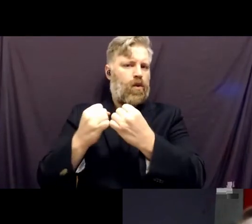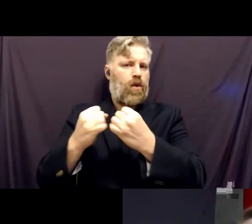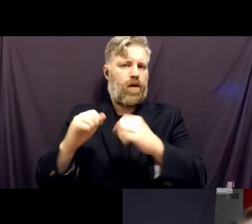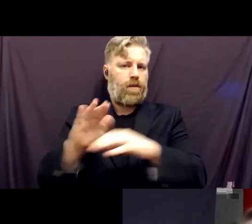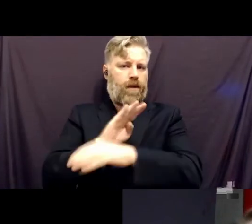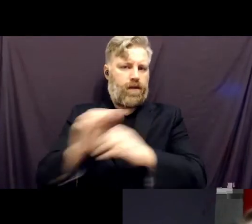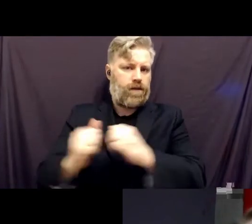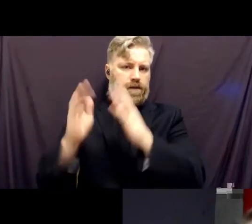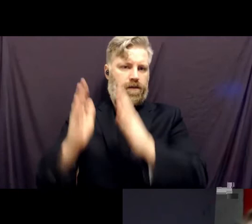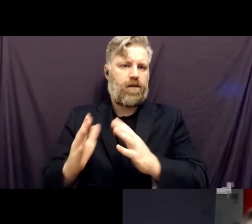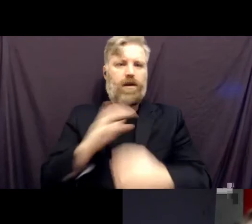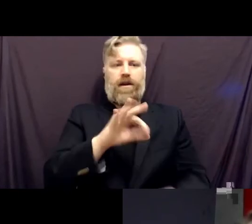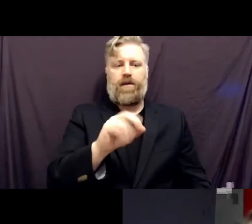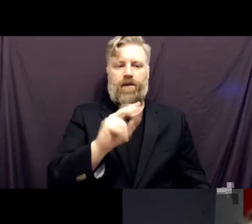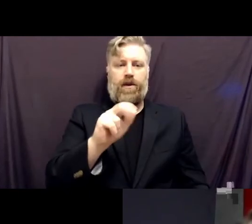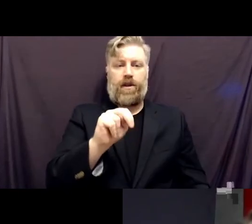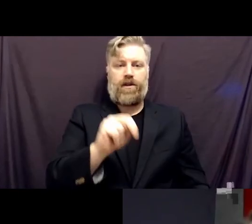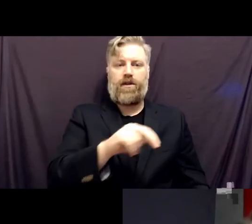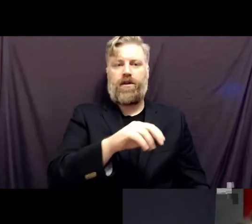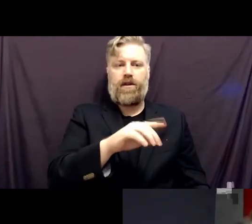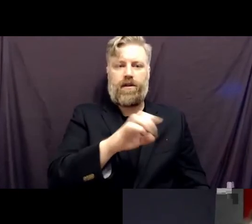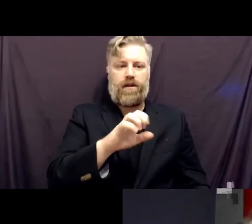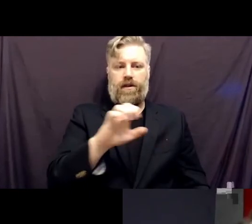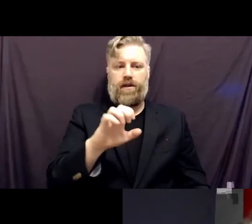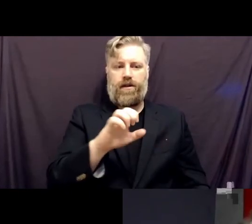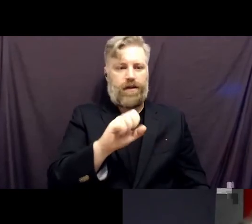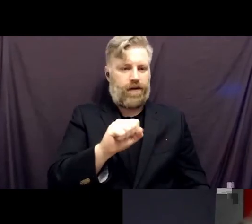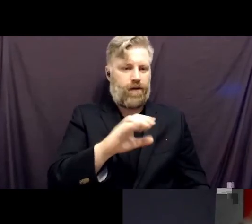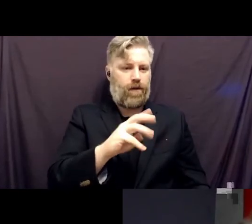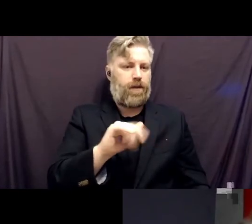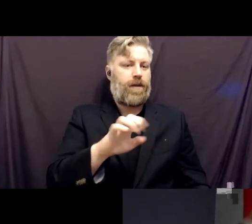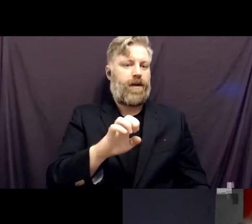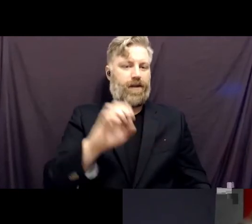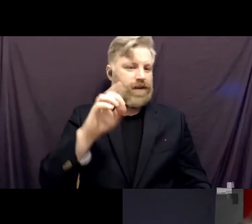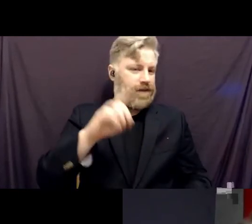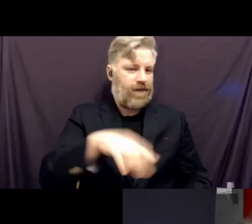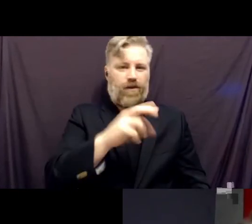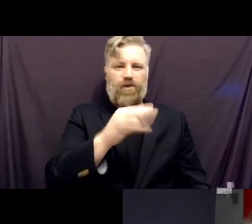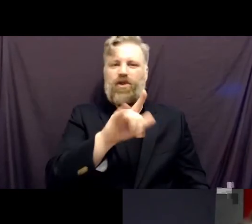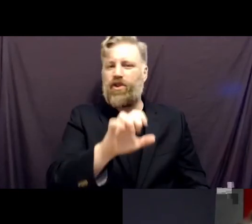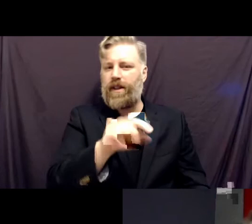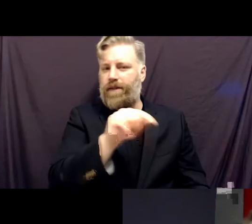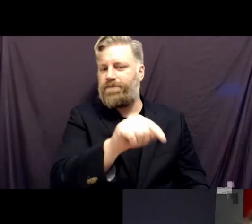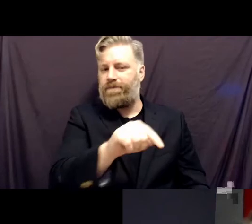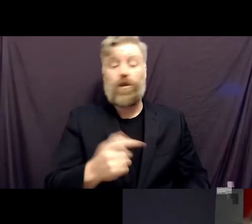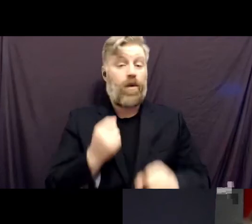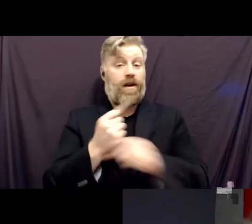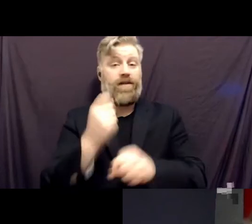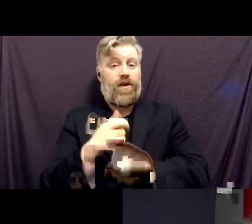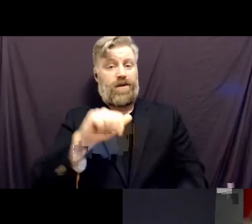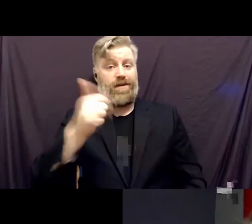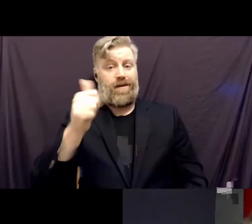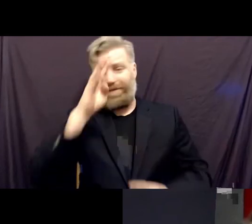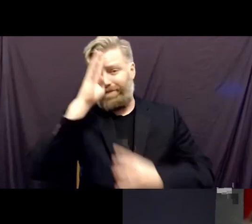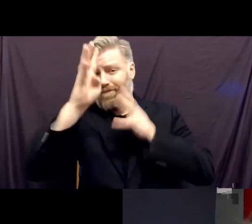Fundación Descúbreme, our strategic partner in Chile. Each year, 10 innovative